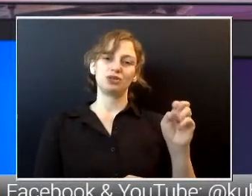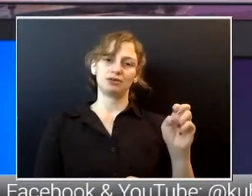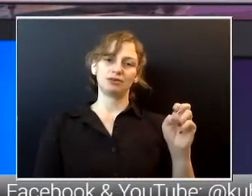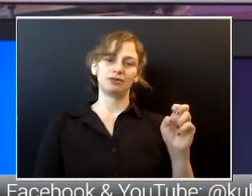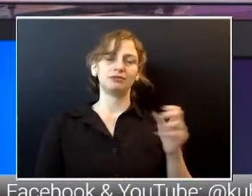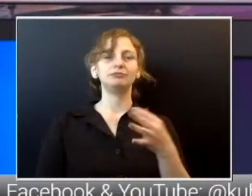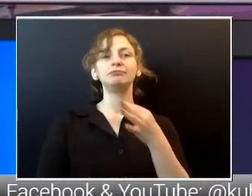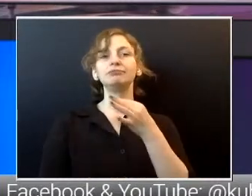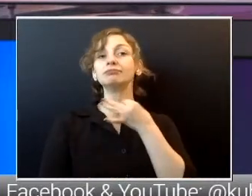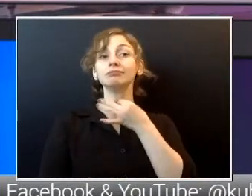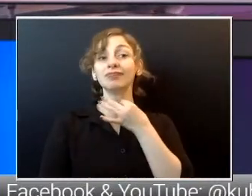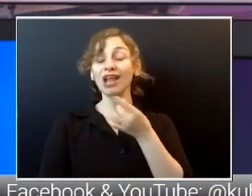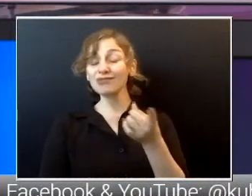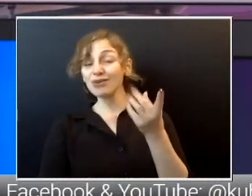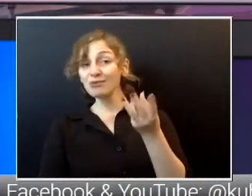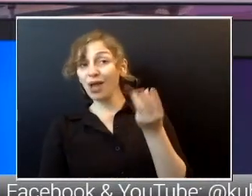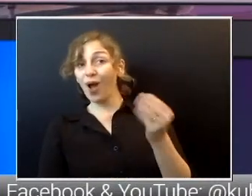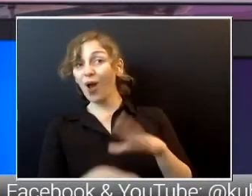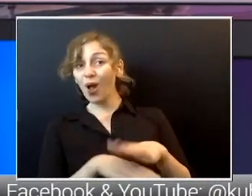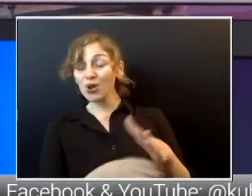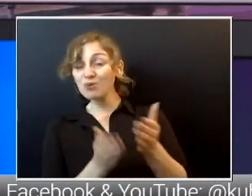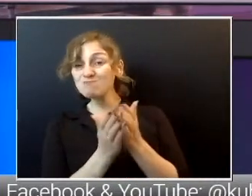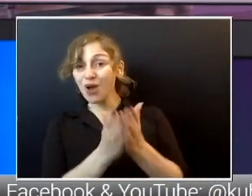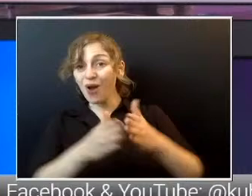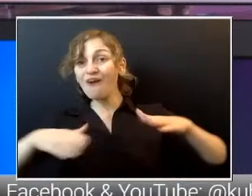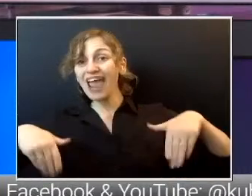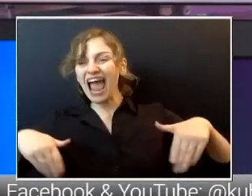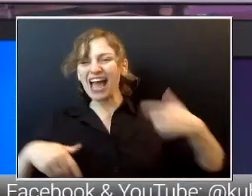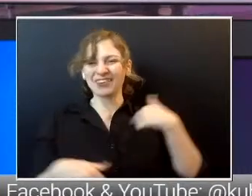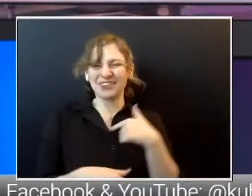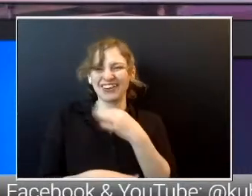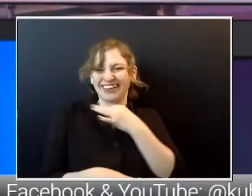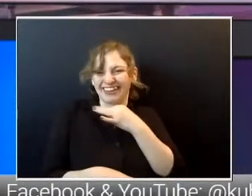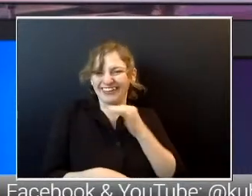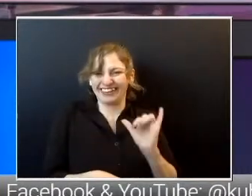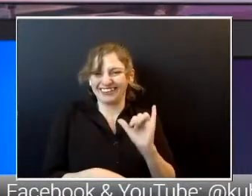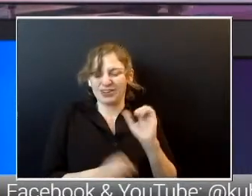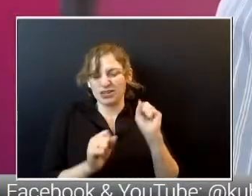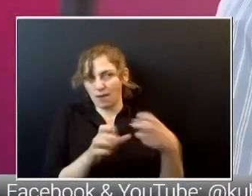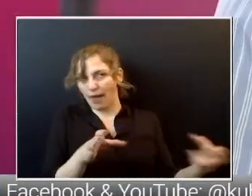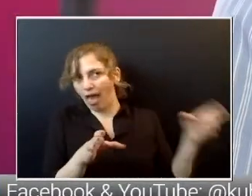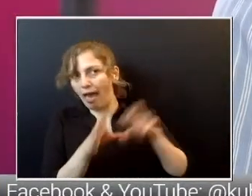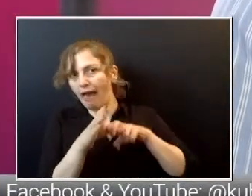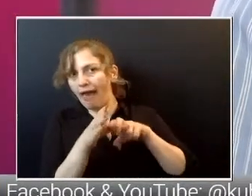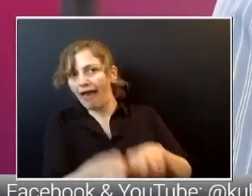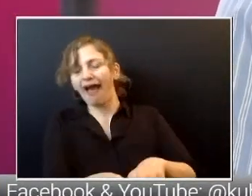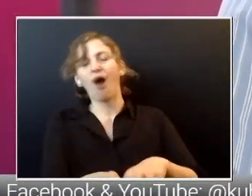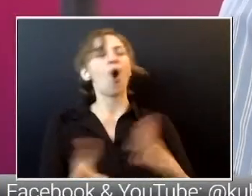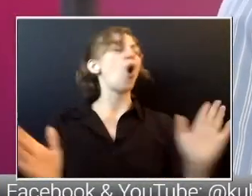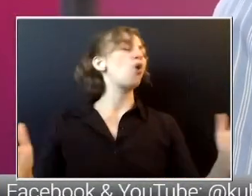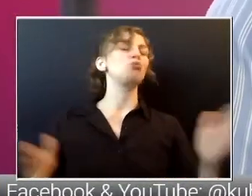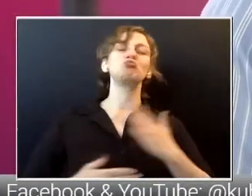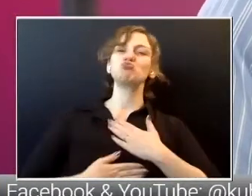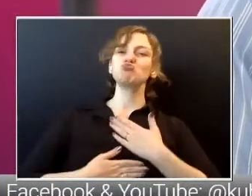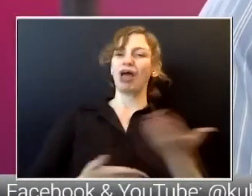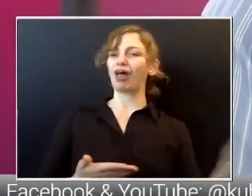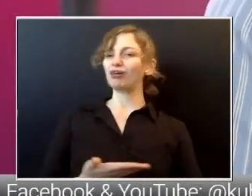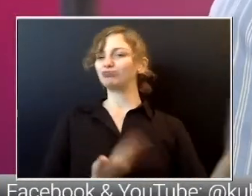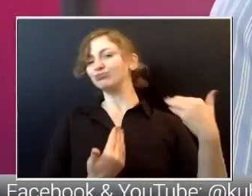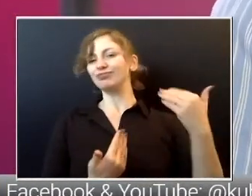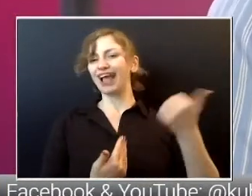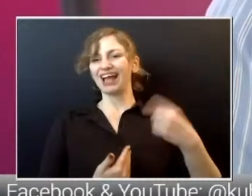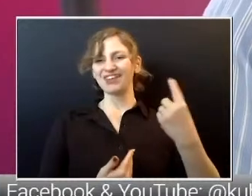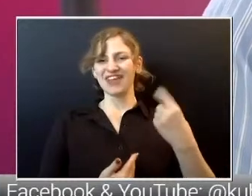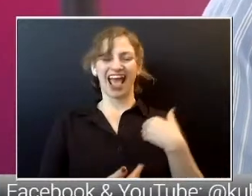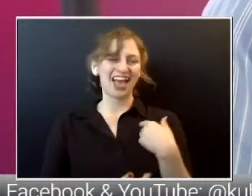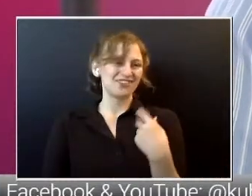or when it's going to be finished. We want to know, can you take us for a ride on it? Be happy to take anybody sailing. I actually have 2 boats, so I have a smaller Hobie